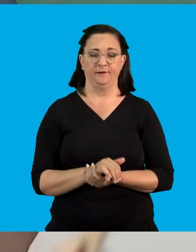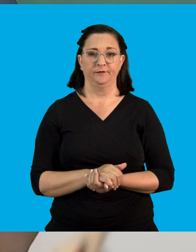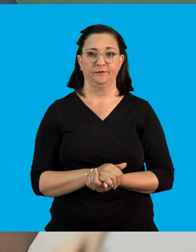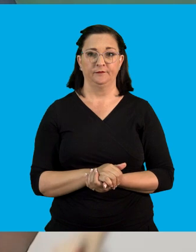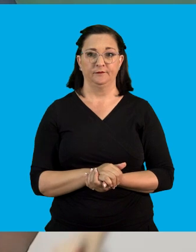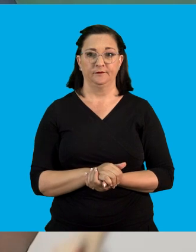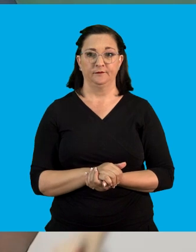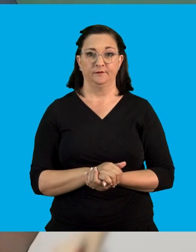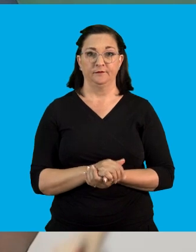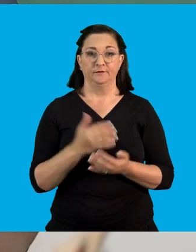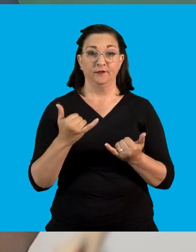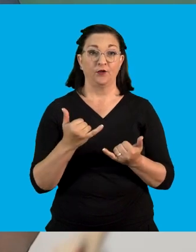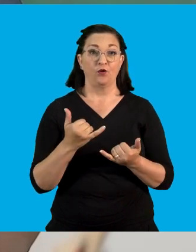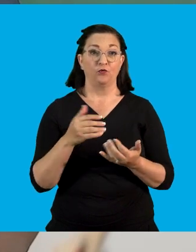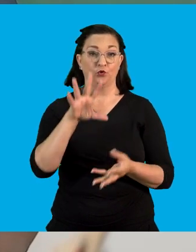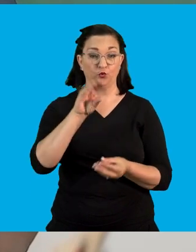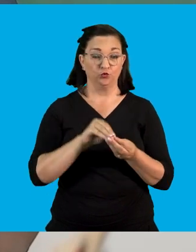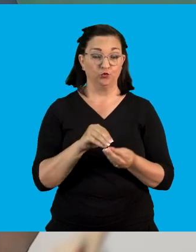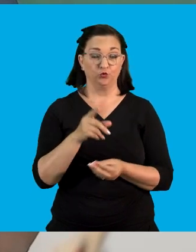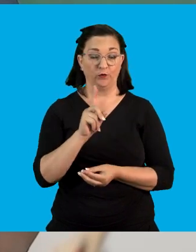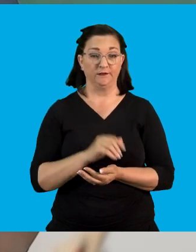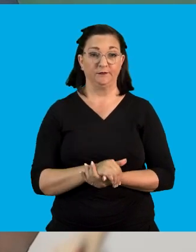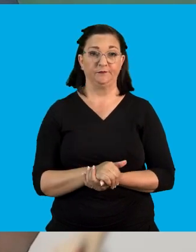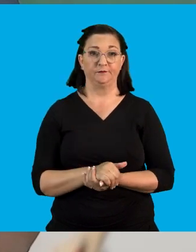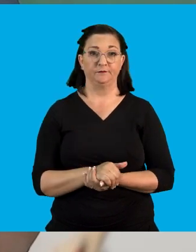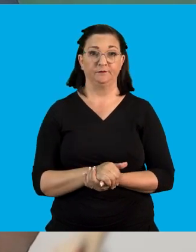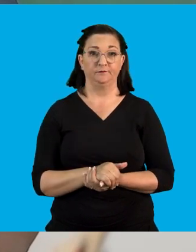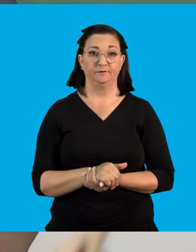then the conclusion, let's look at the conclusion together.